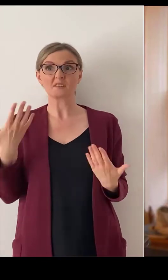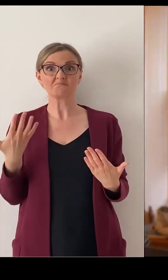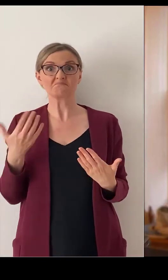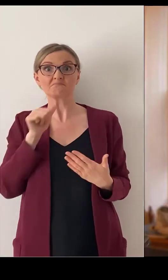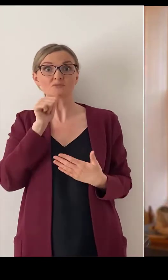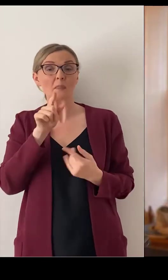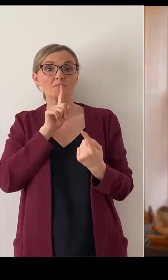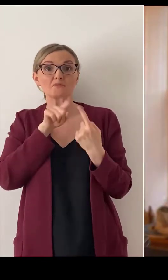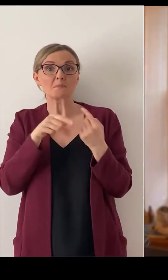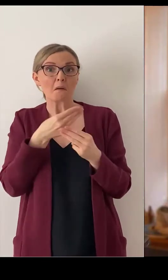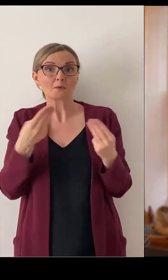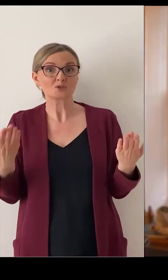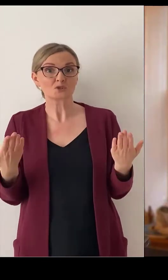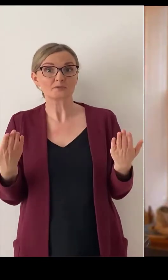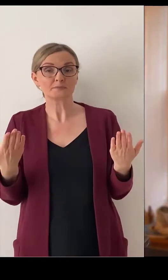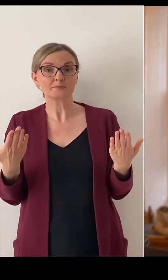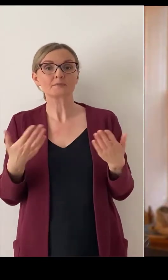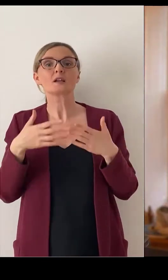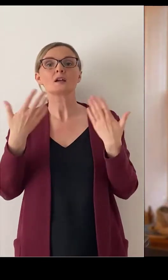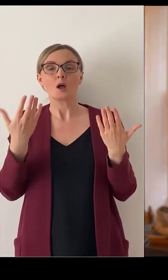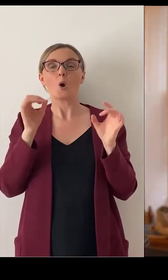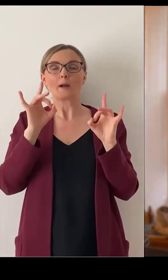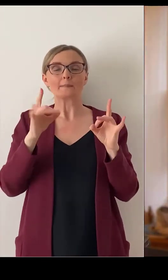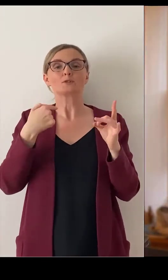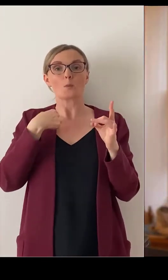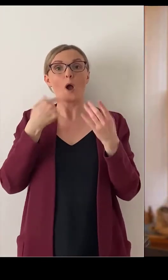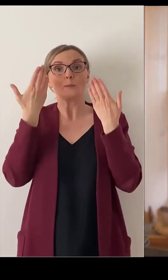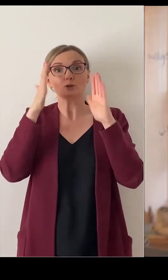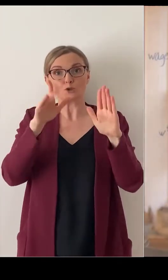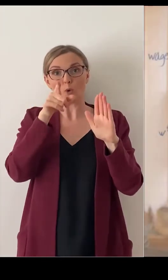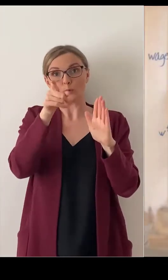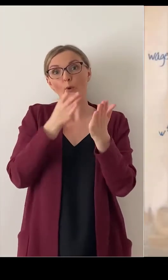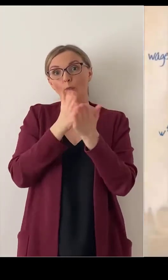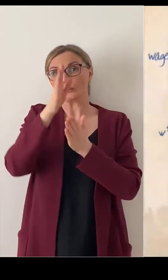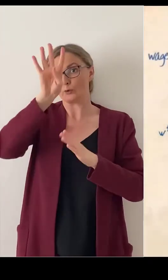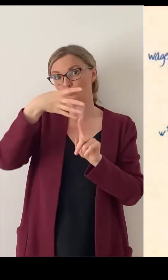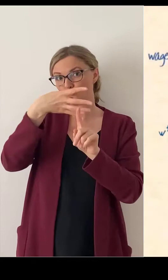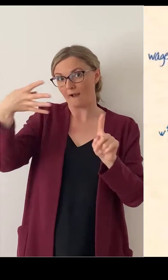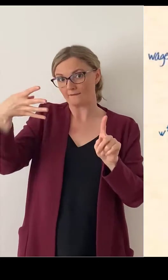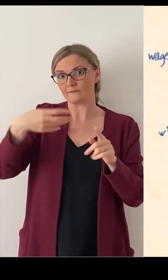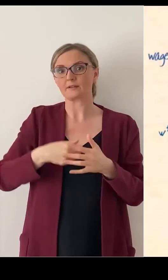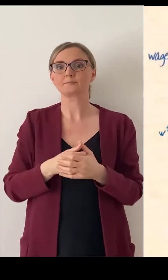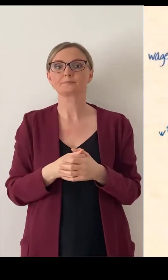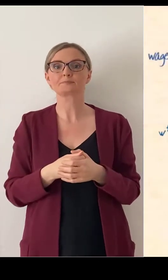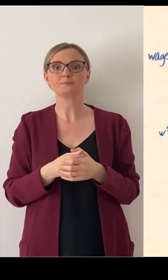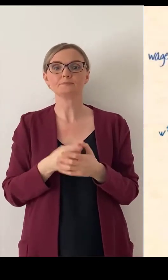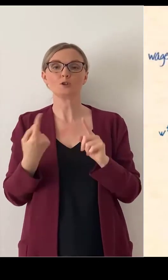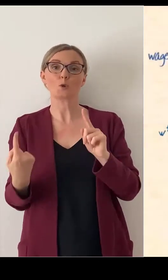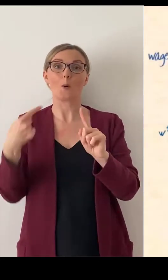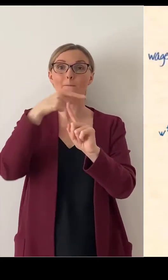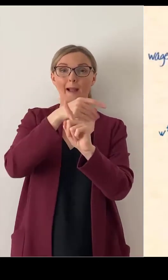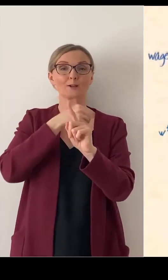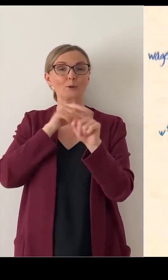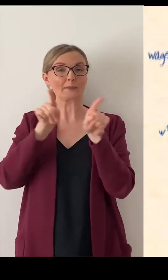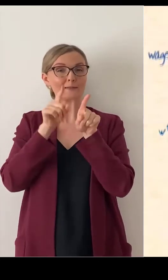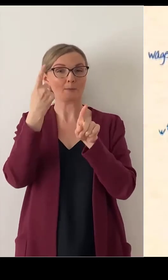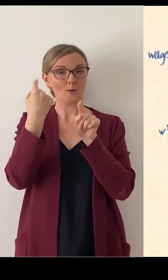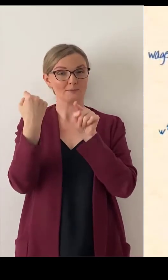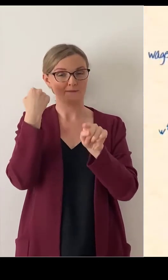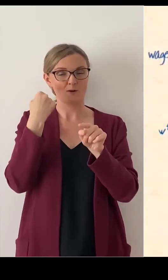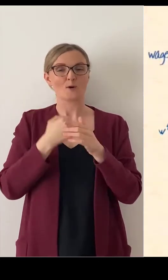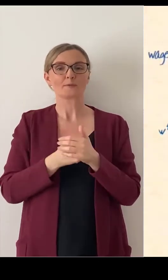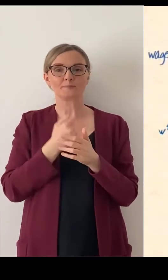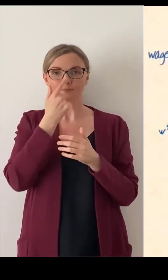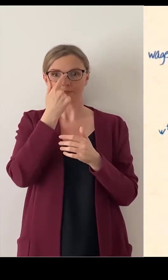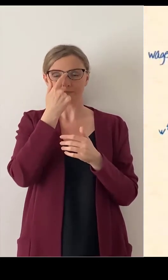lot? So I'll make this point with the graph. Start out with our usual graph. Now